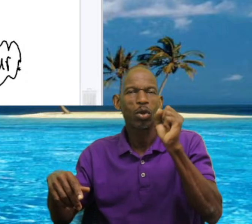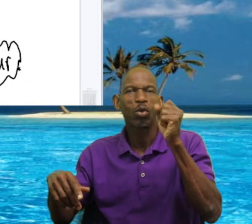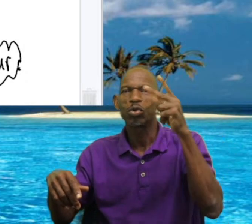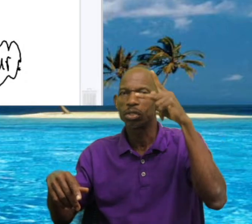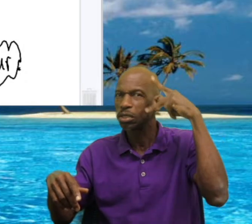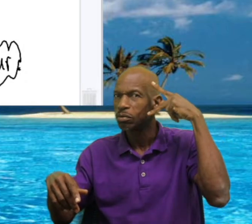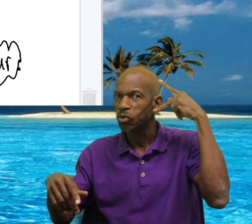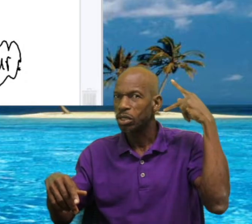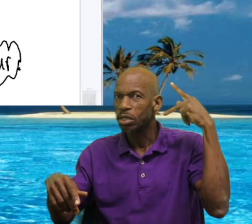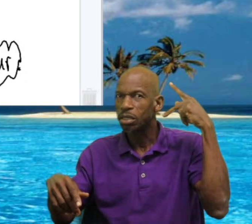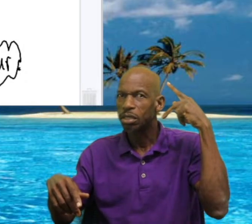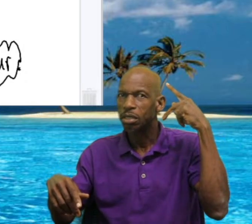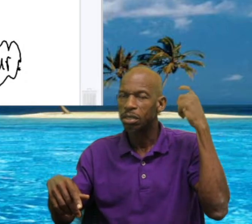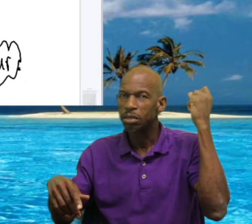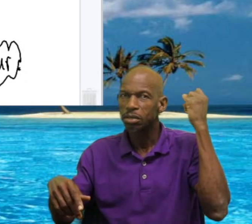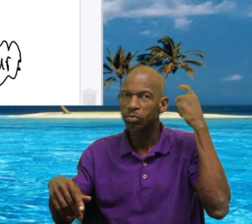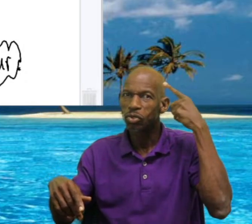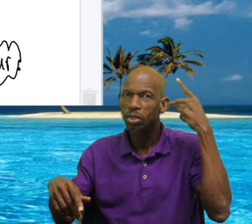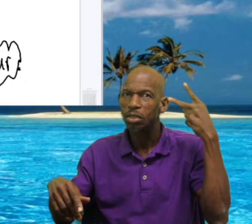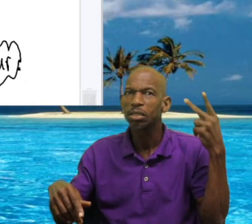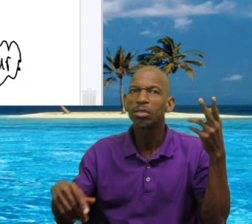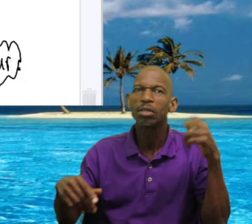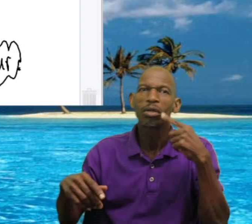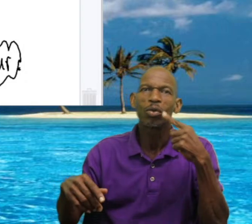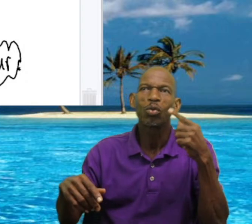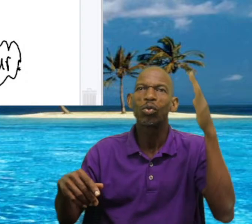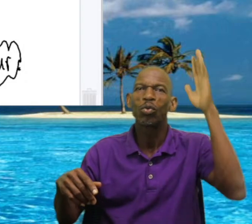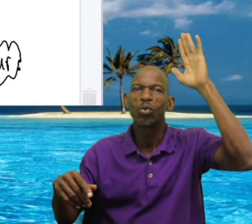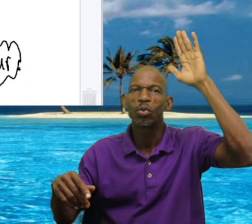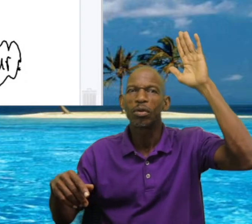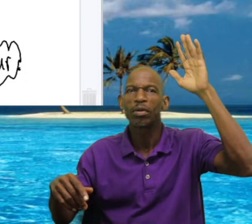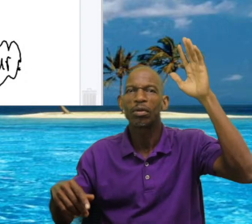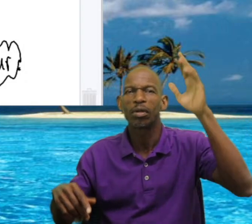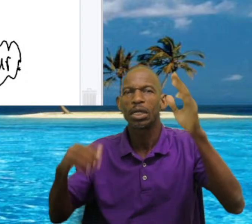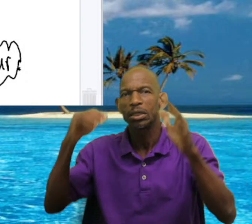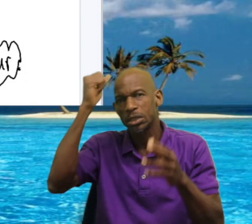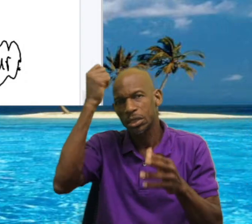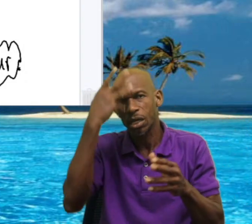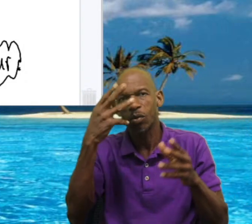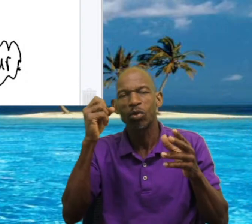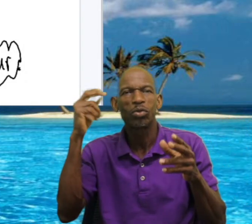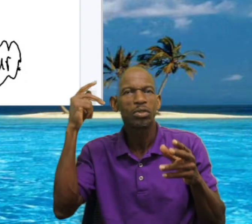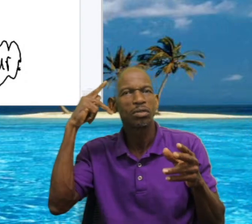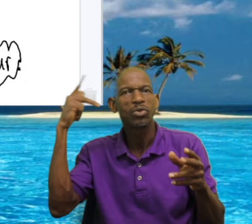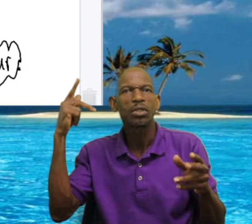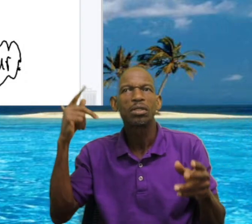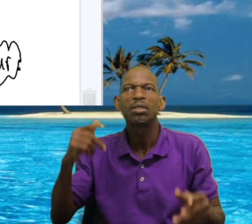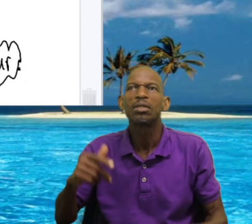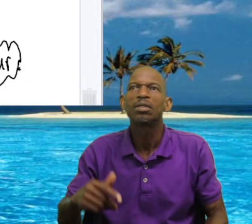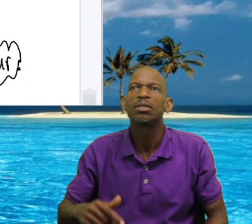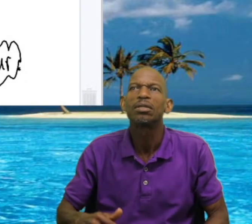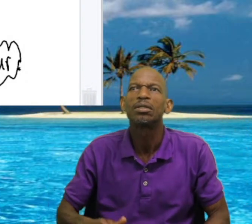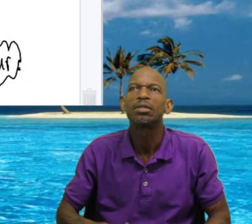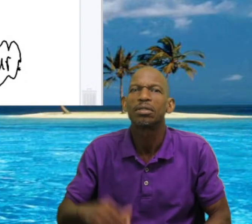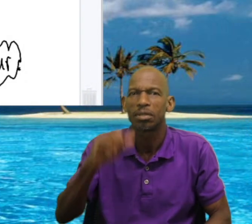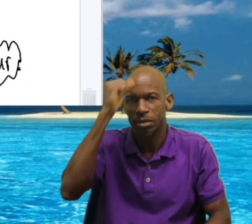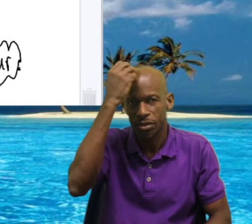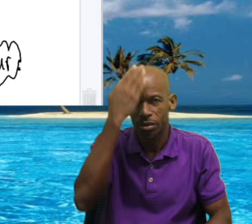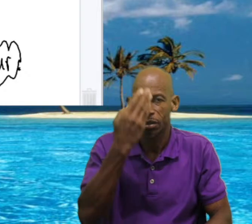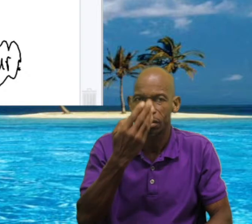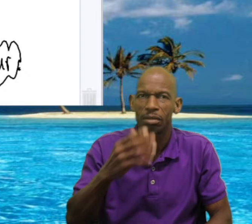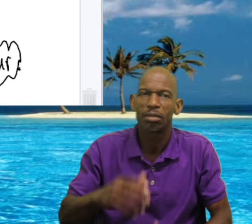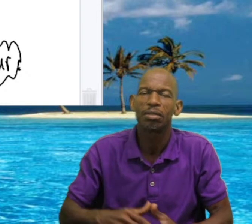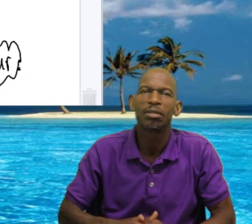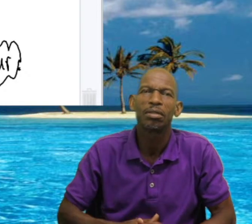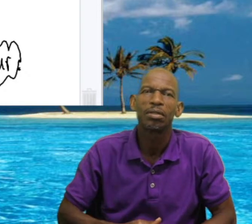or Selwyn. Tell me what it is. Looking at the idea. Ask Selwyn. Selwyn head is down.